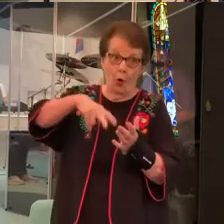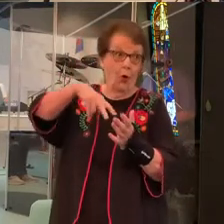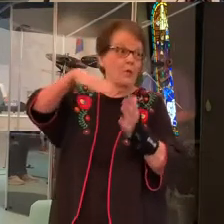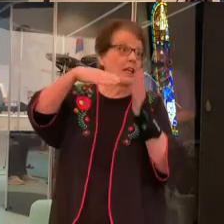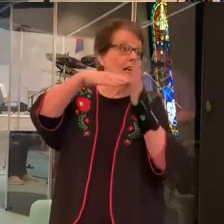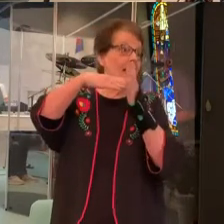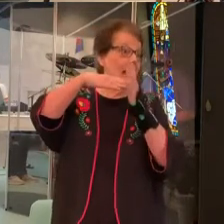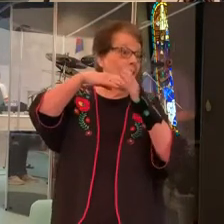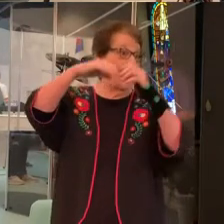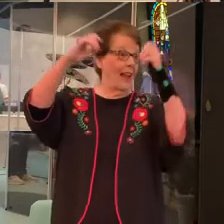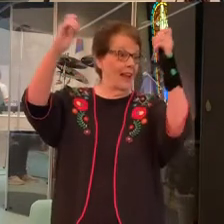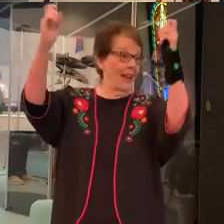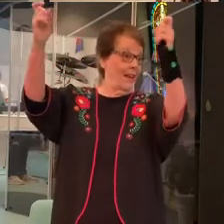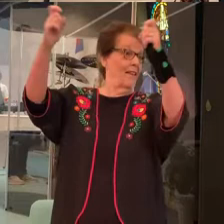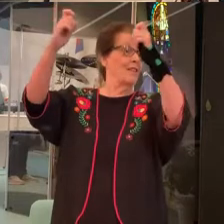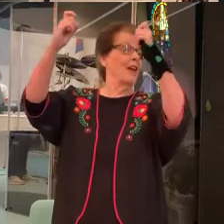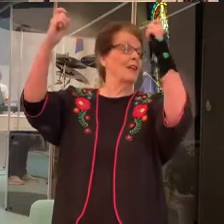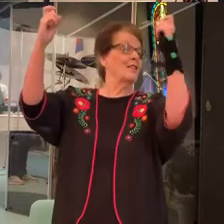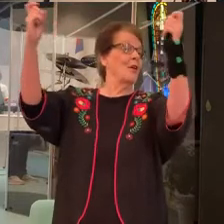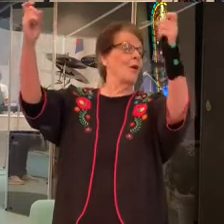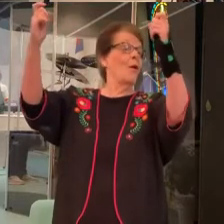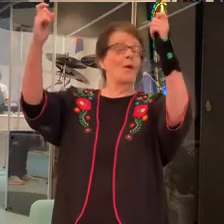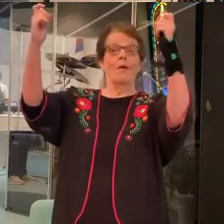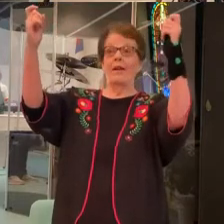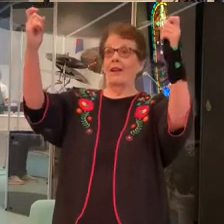He rose again,